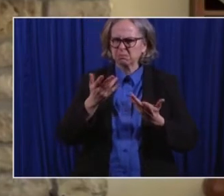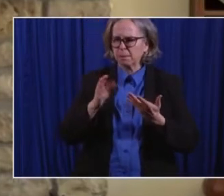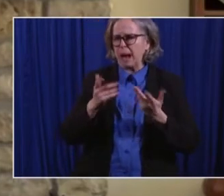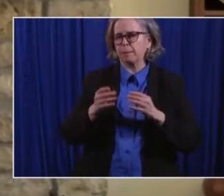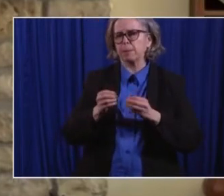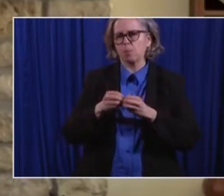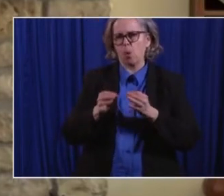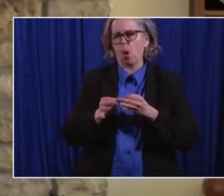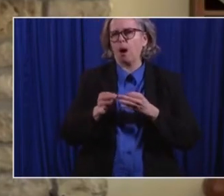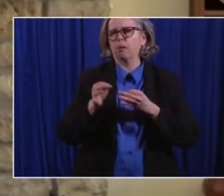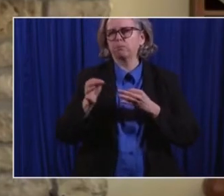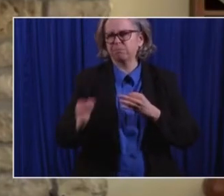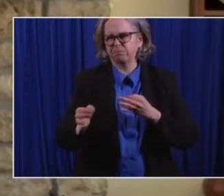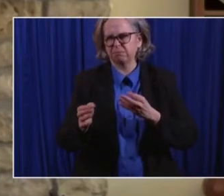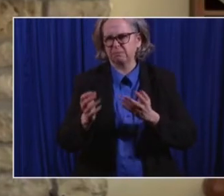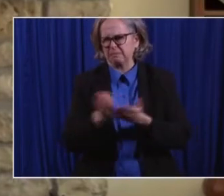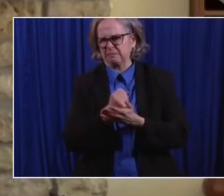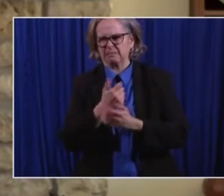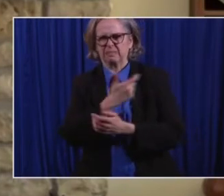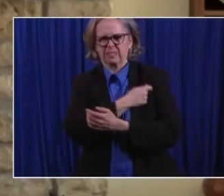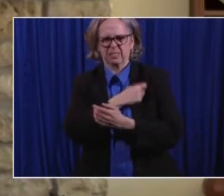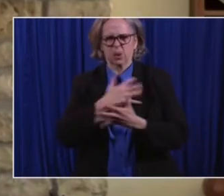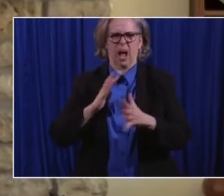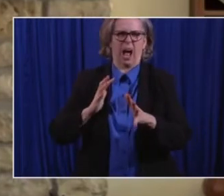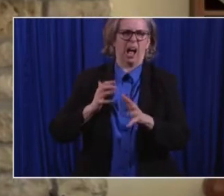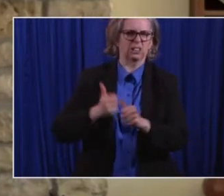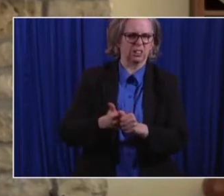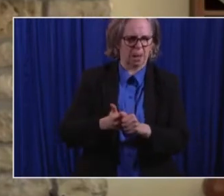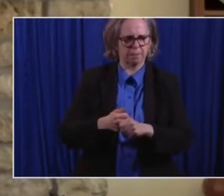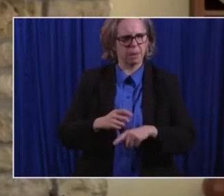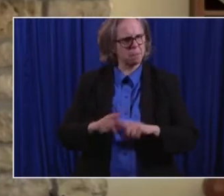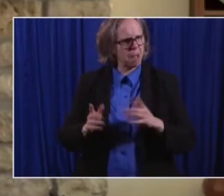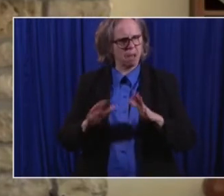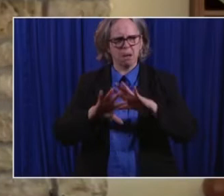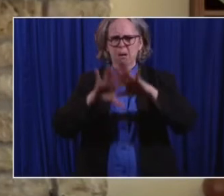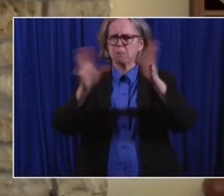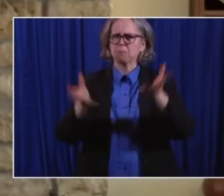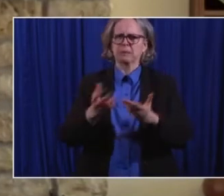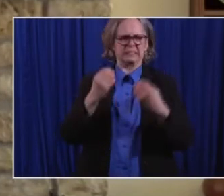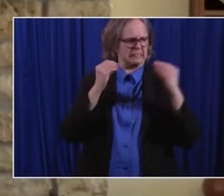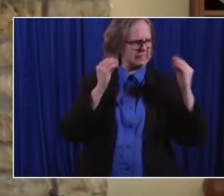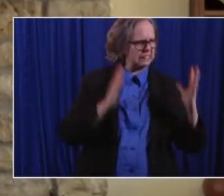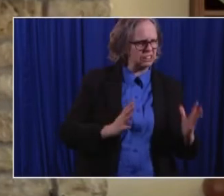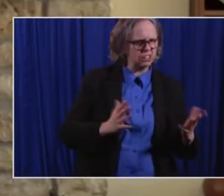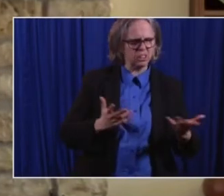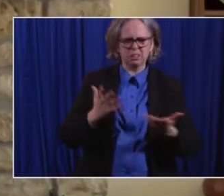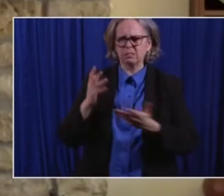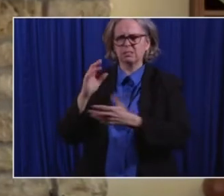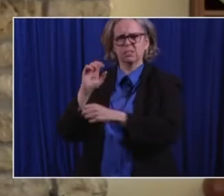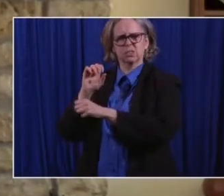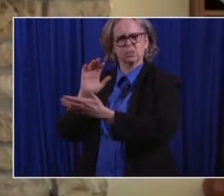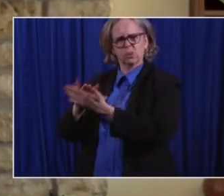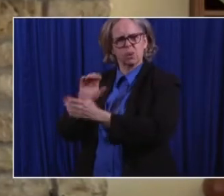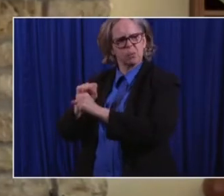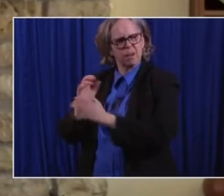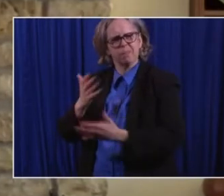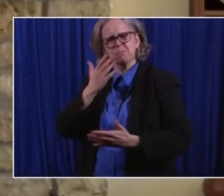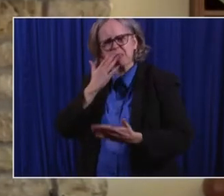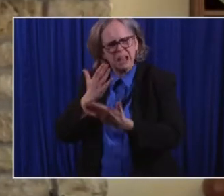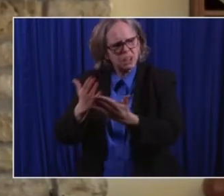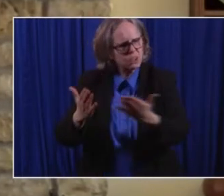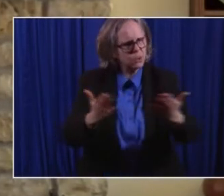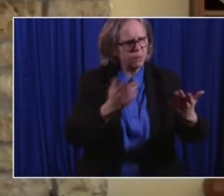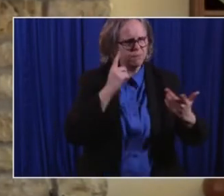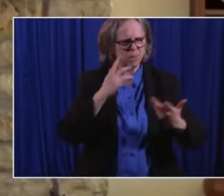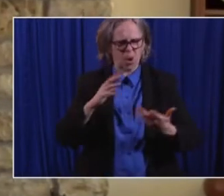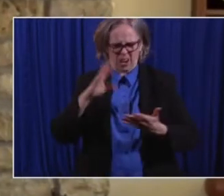the site. But I want to thank the teachers, school personnel. I know they had to do some adjusting, and I want to thank our partners